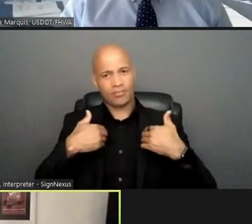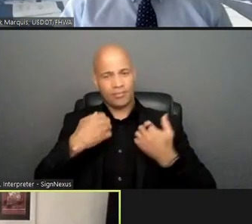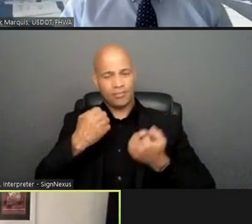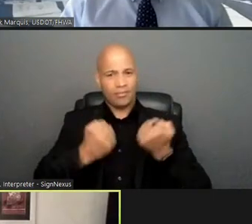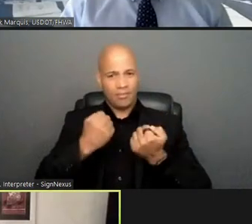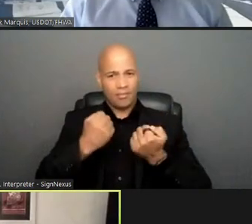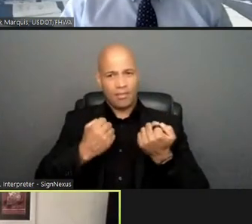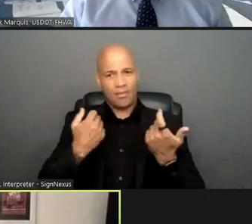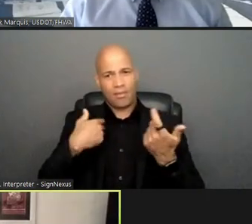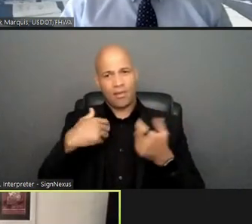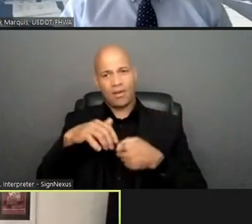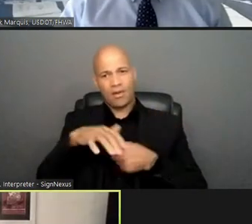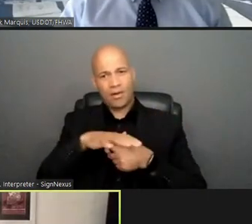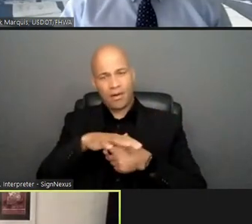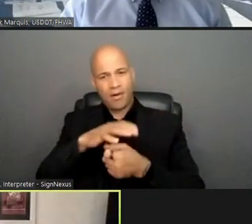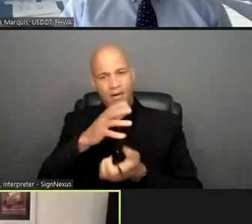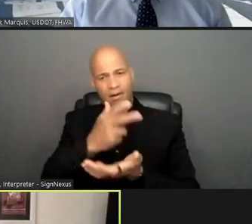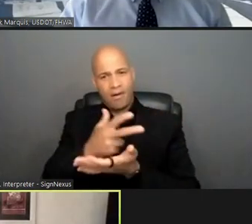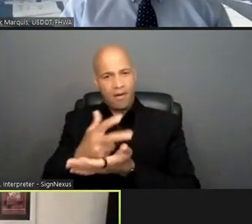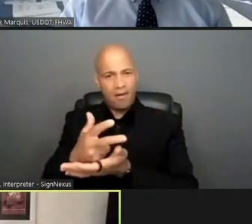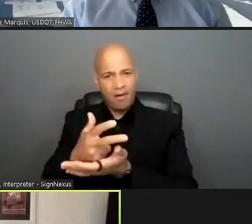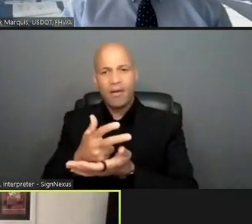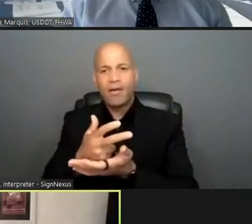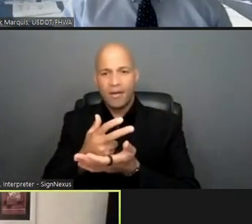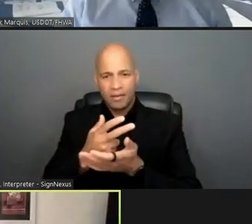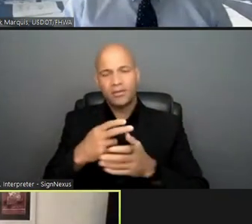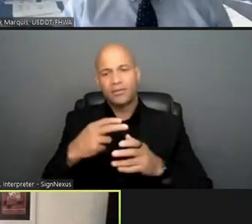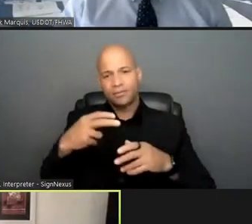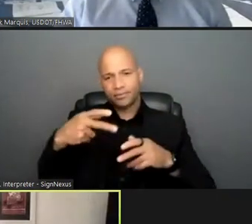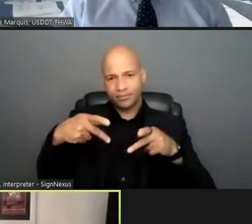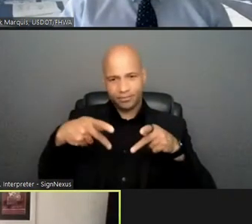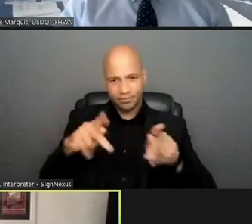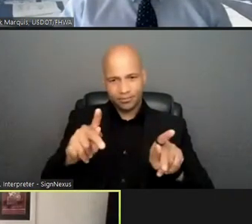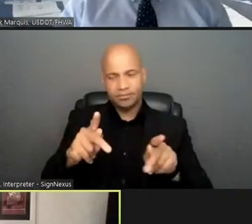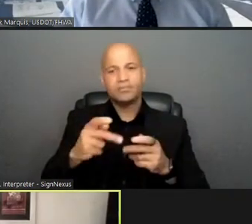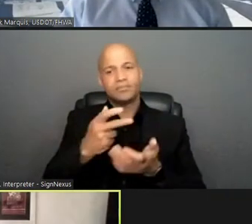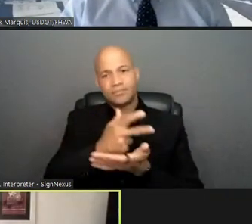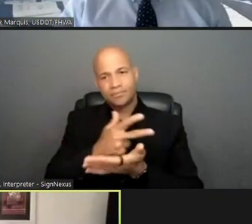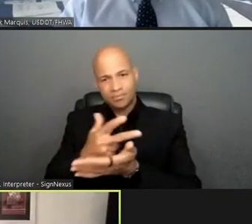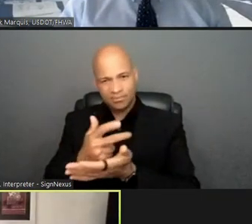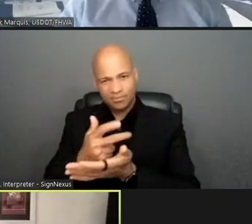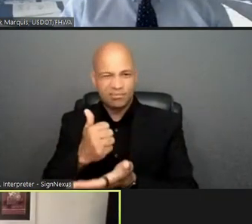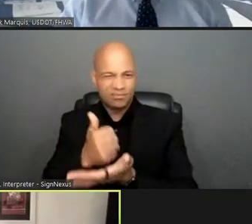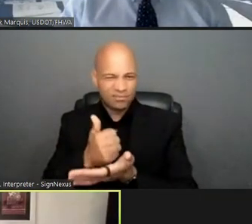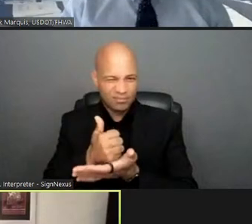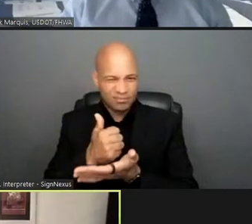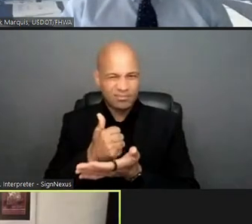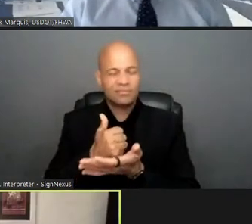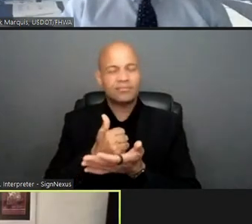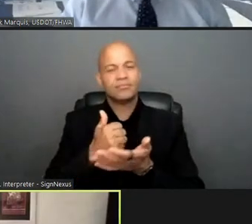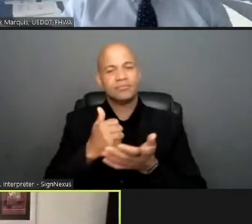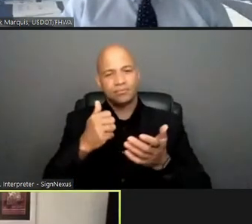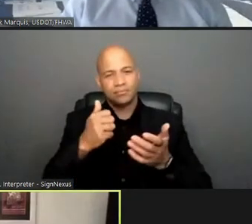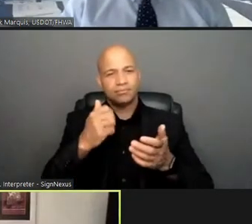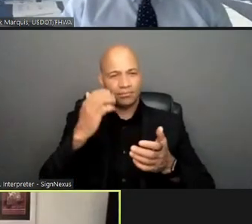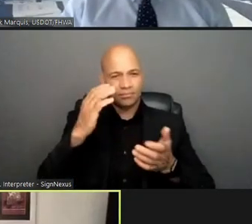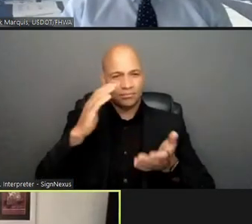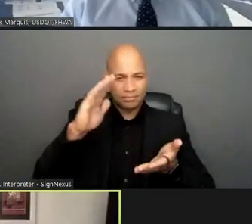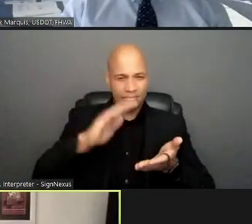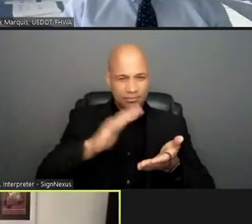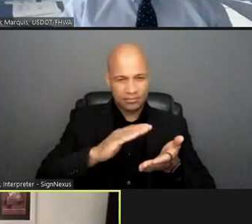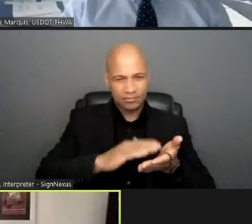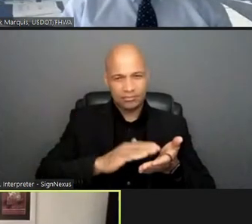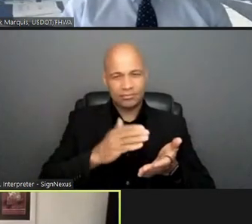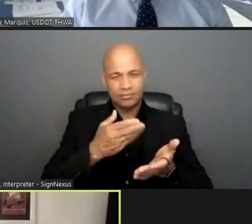property on public streets at no cost permanent parking will have the added bonus of cracking down on stop loss who do not register the vehicles in the ark and help alleviate the